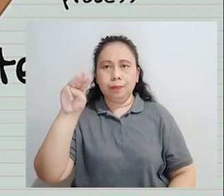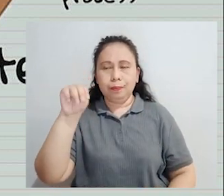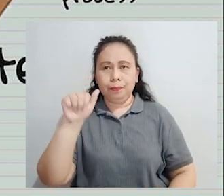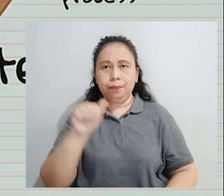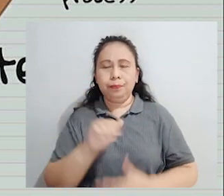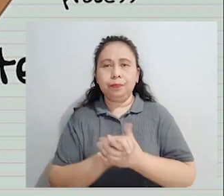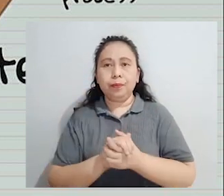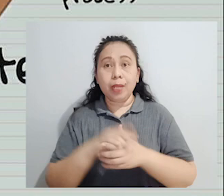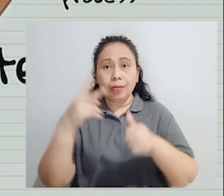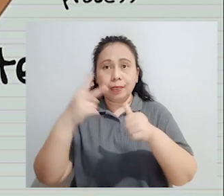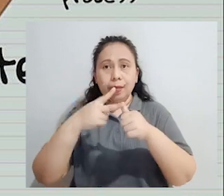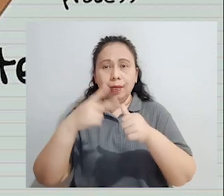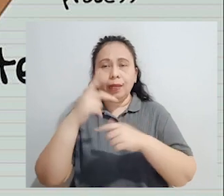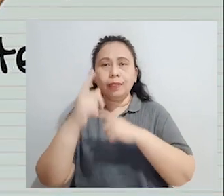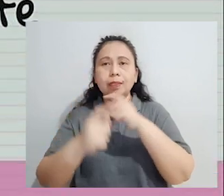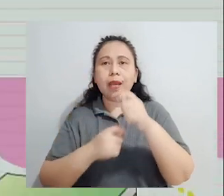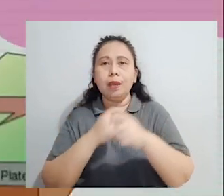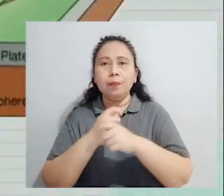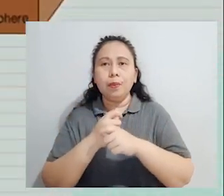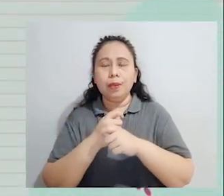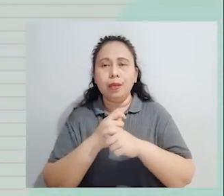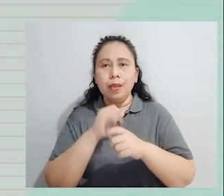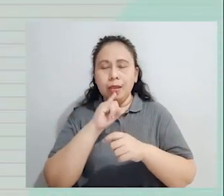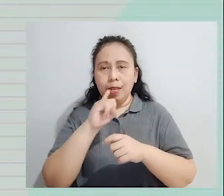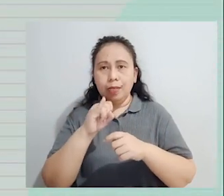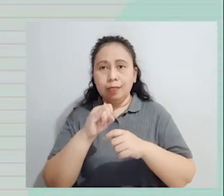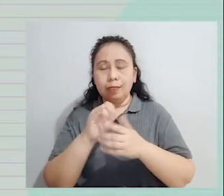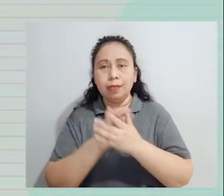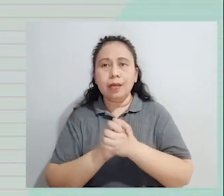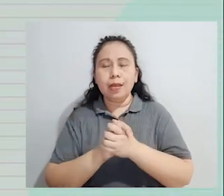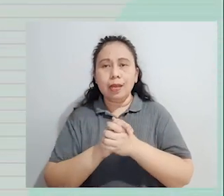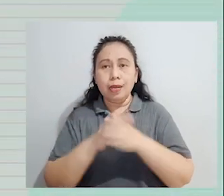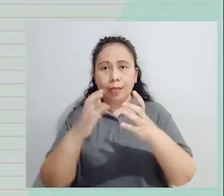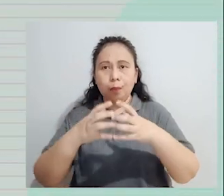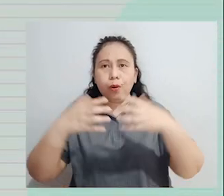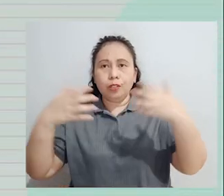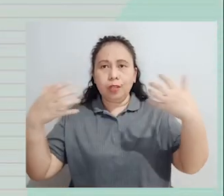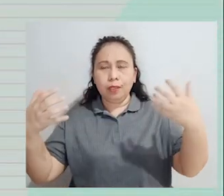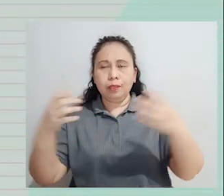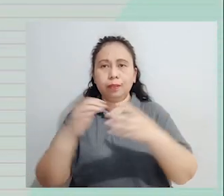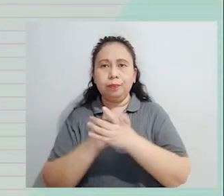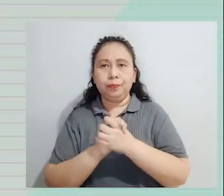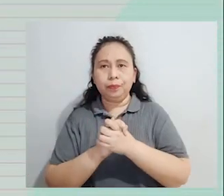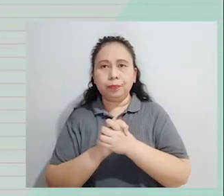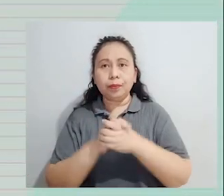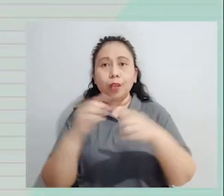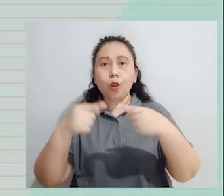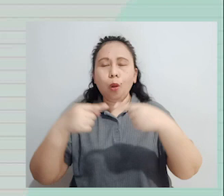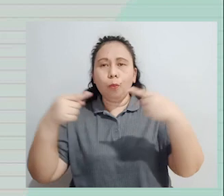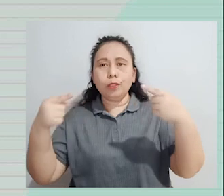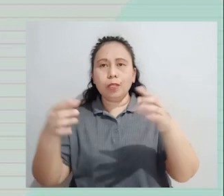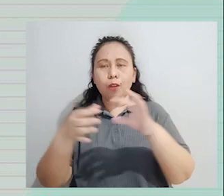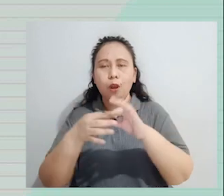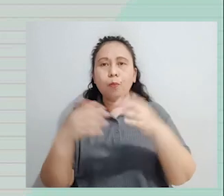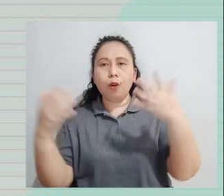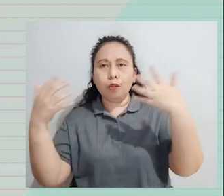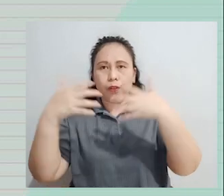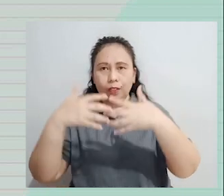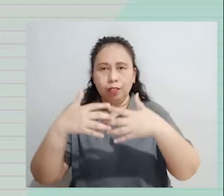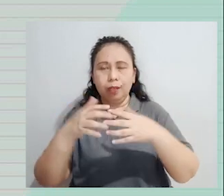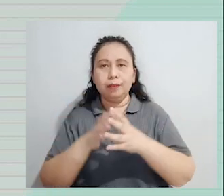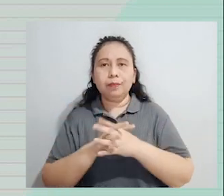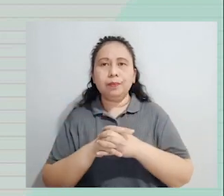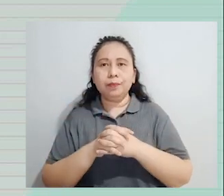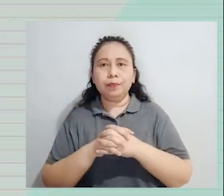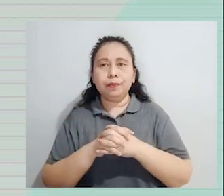The second type of plate movement is divergence. Divergence is the exact opposite of